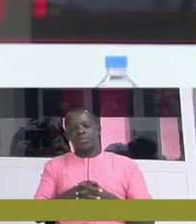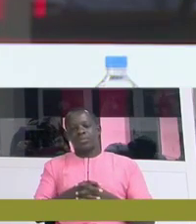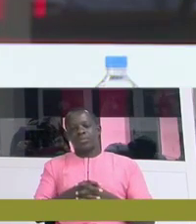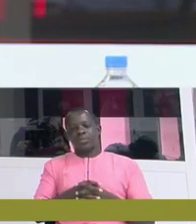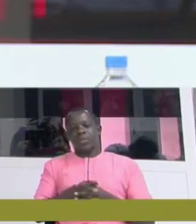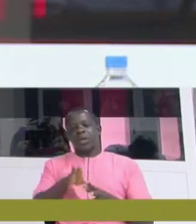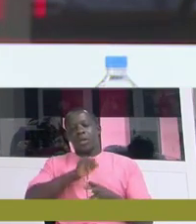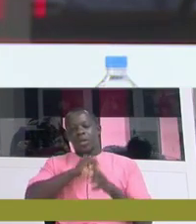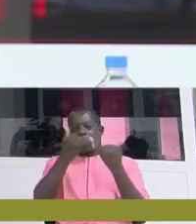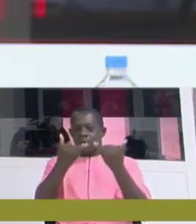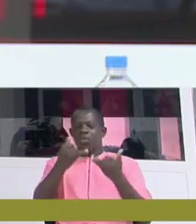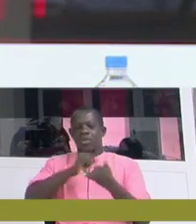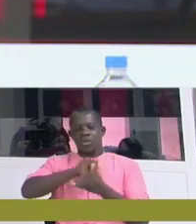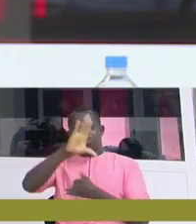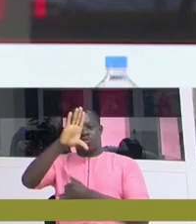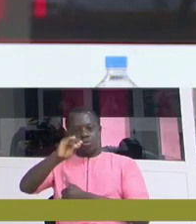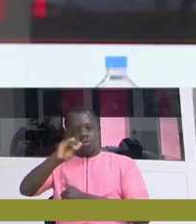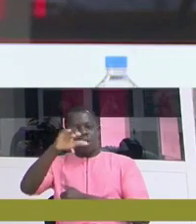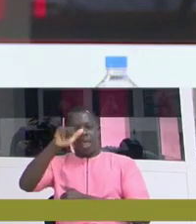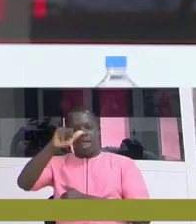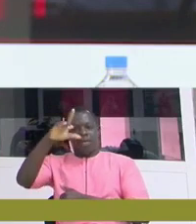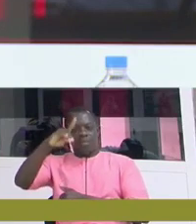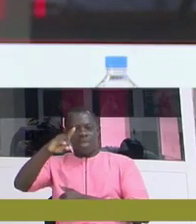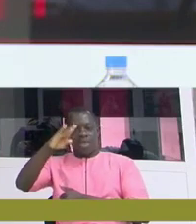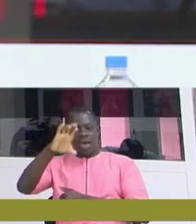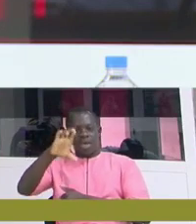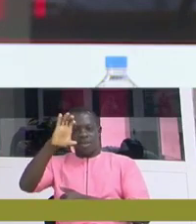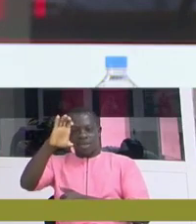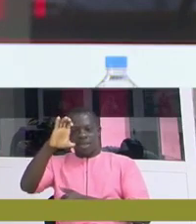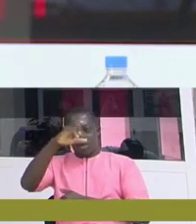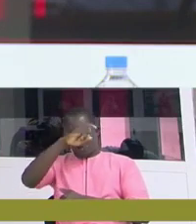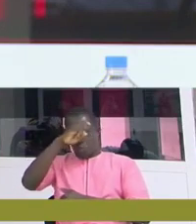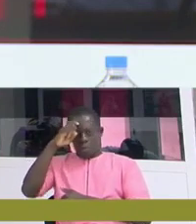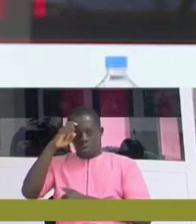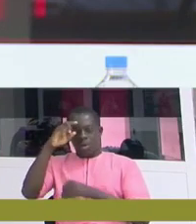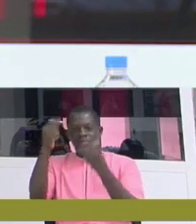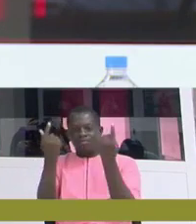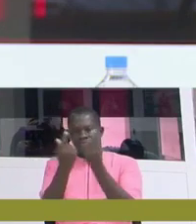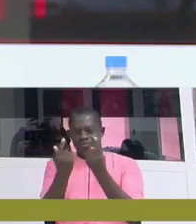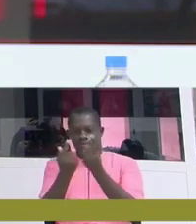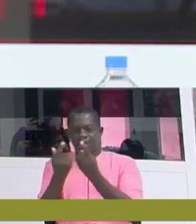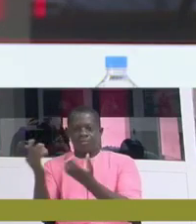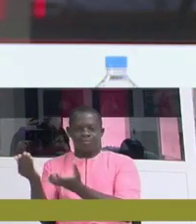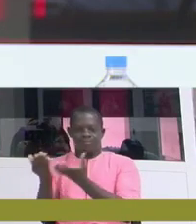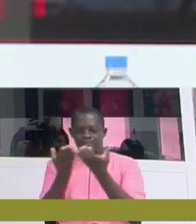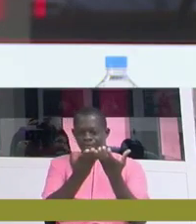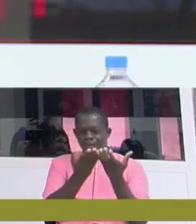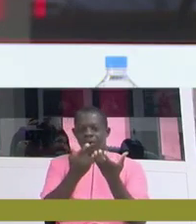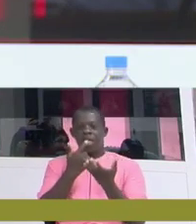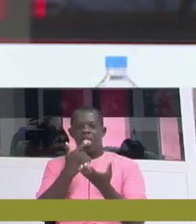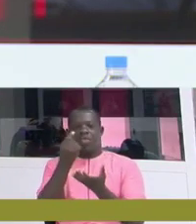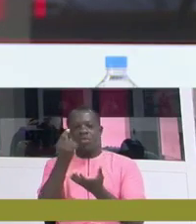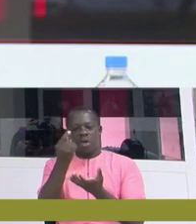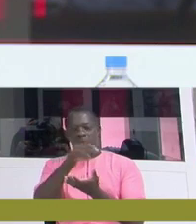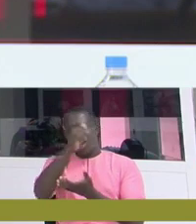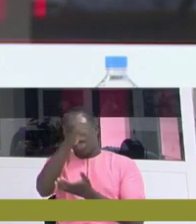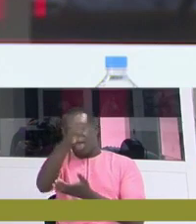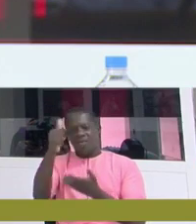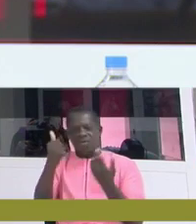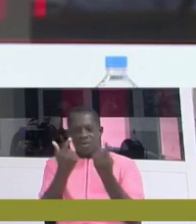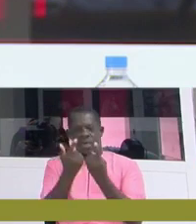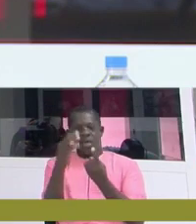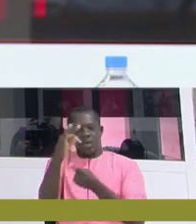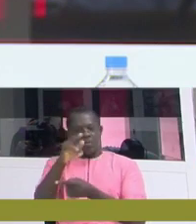Fiongolu. Now I'm doing APRC's job, the things that they bring, sugar and other things. If you also